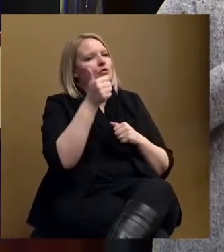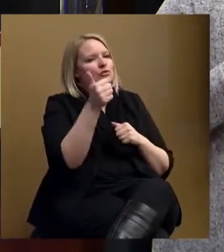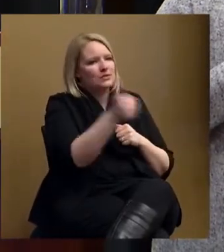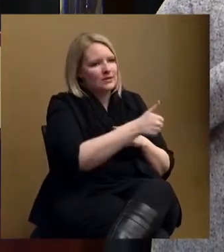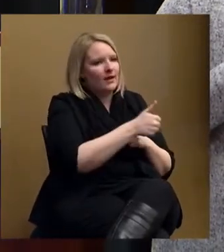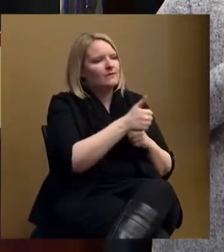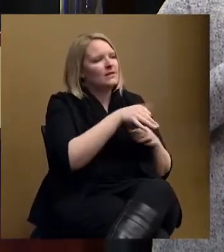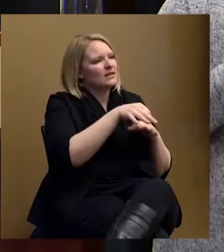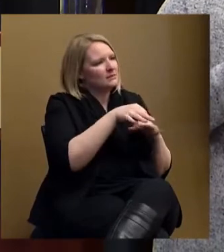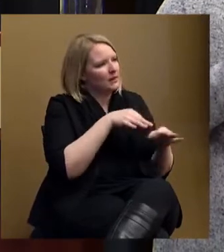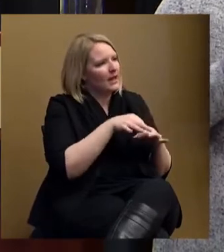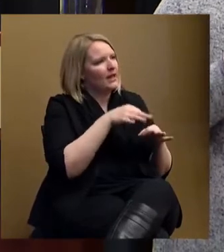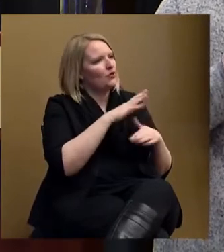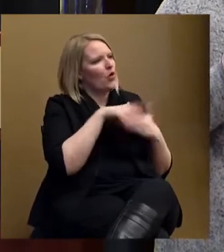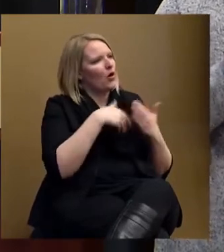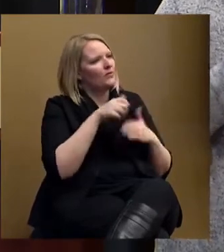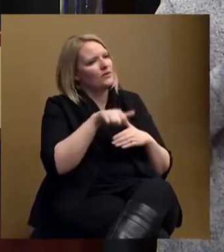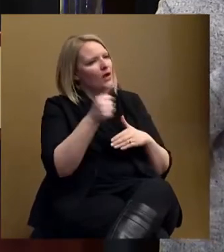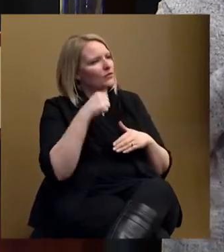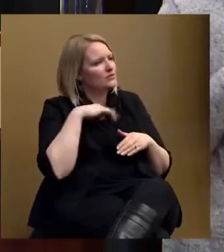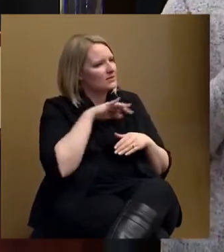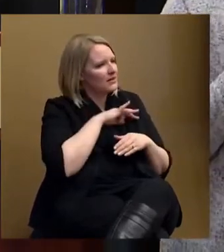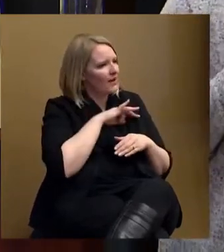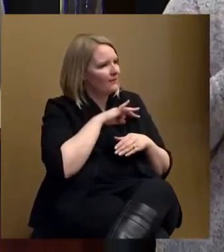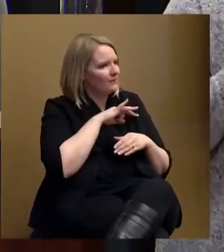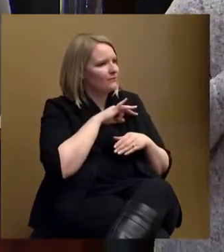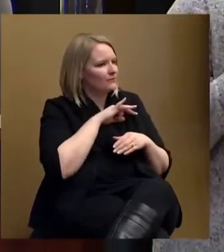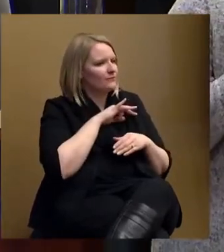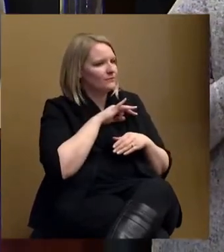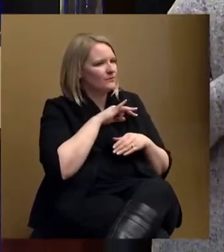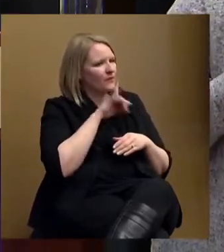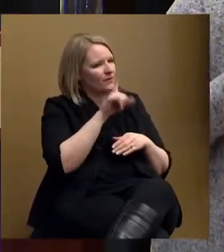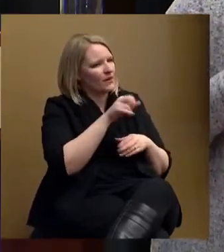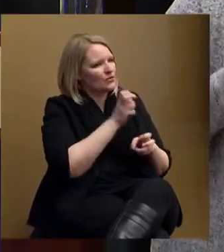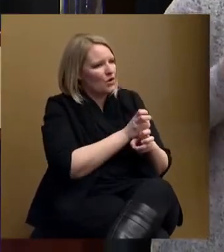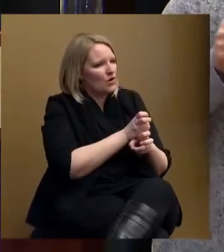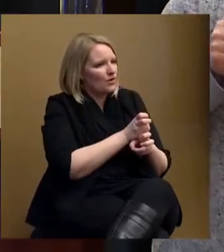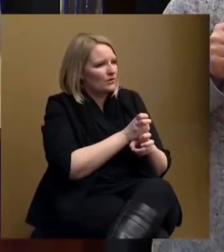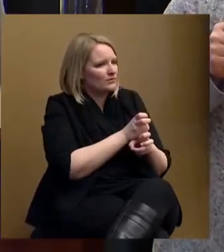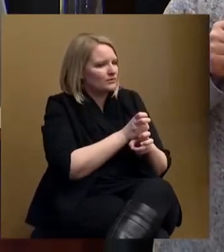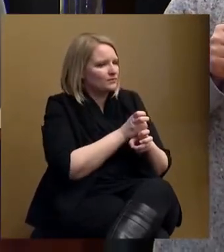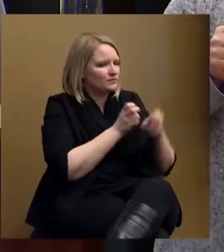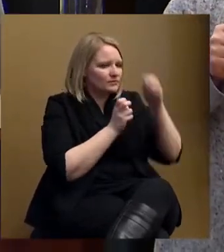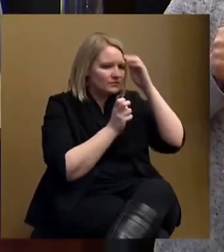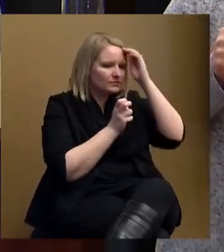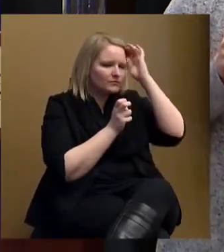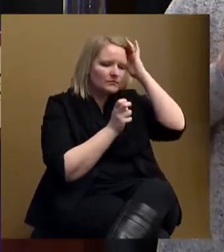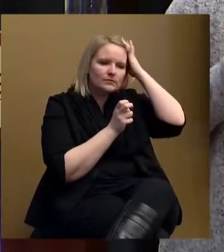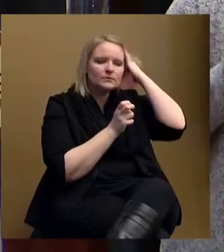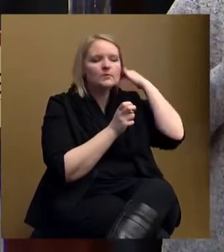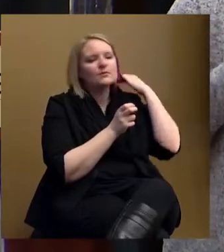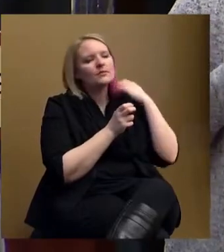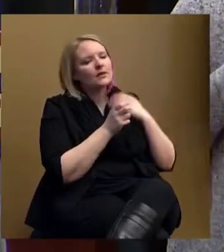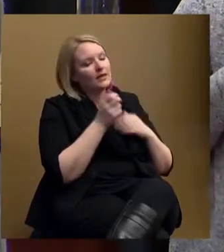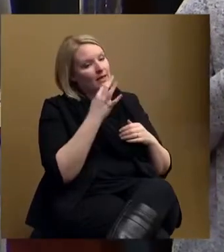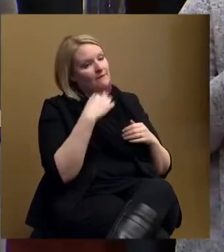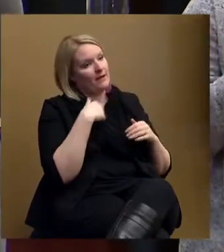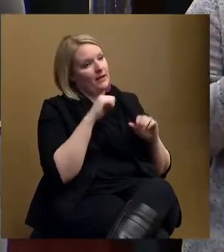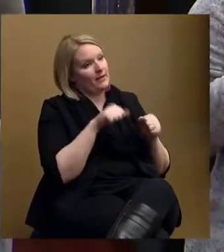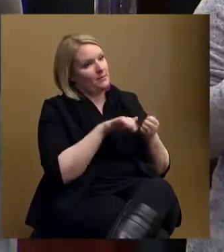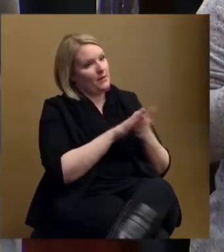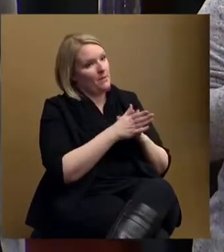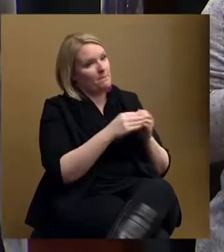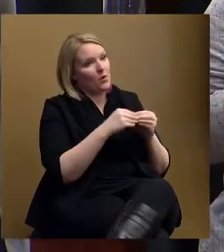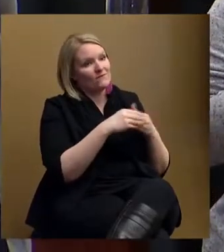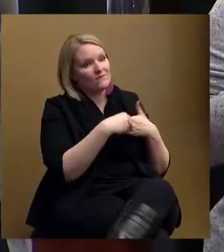and explaining that to all of the other adults in your world, that's the hardest part sometimes. If you can get that flexibility